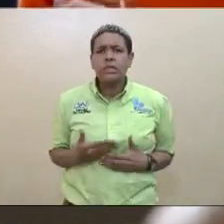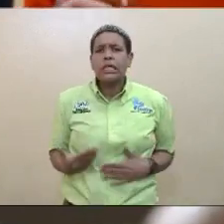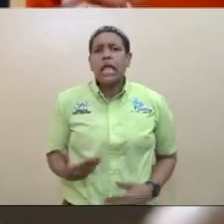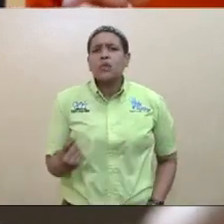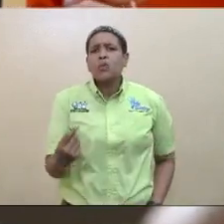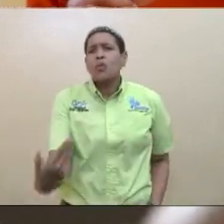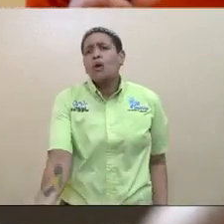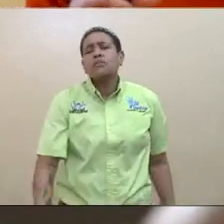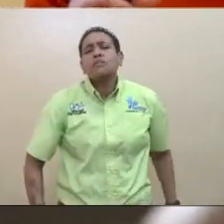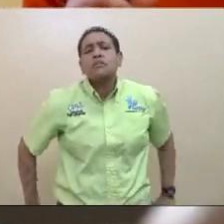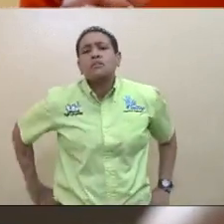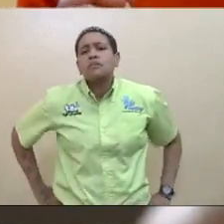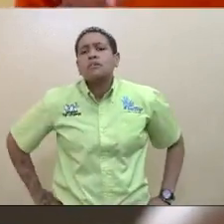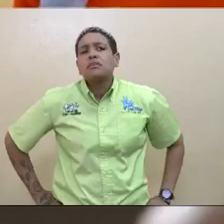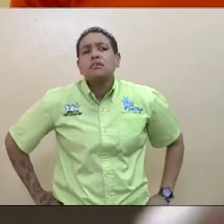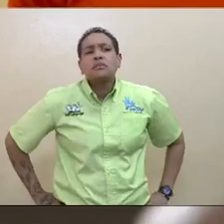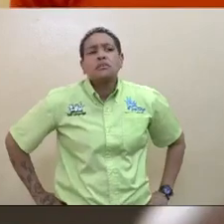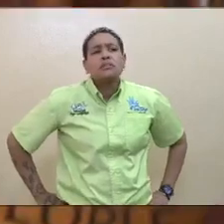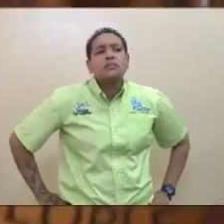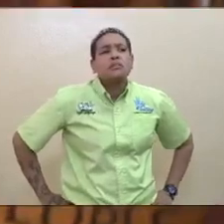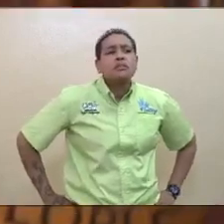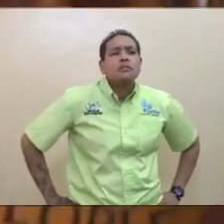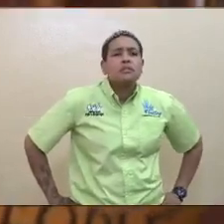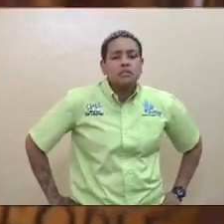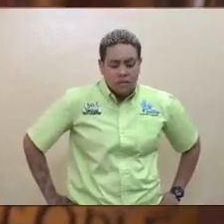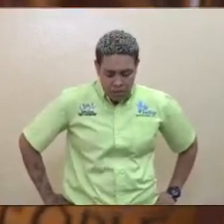have been named, what's next? Minister?